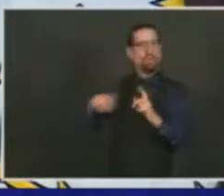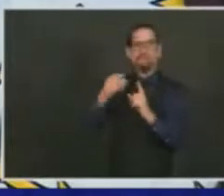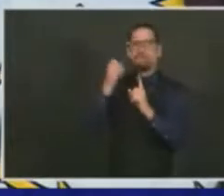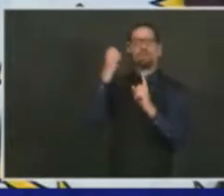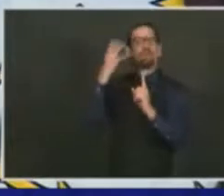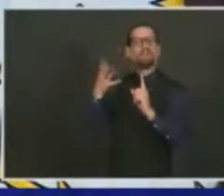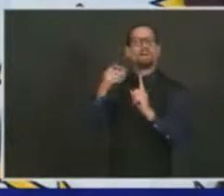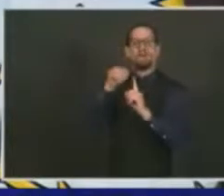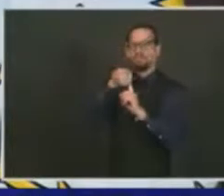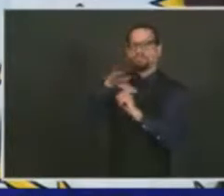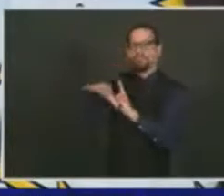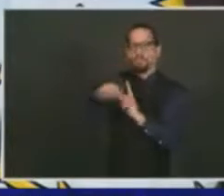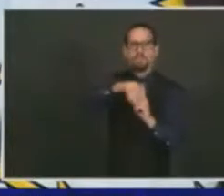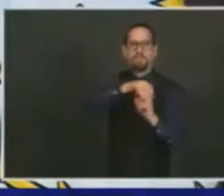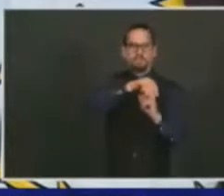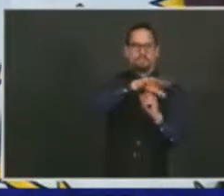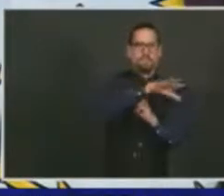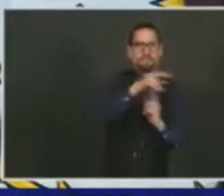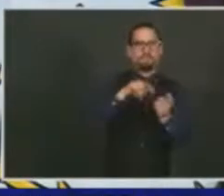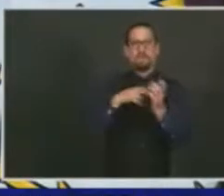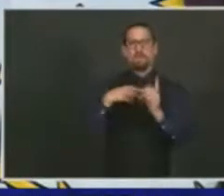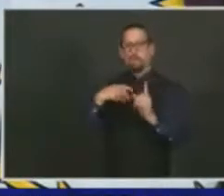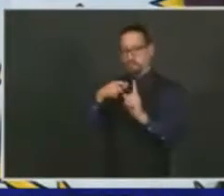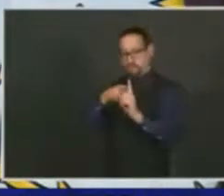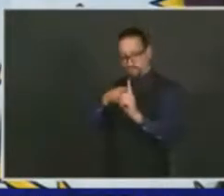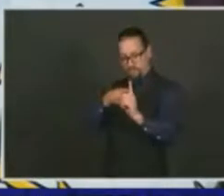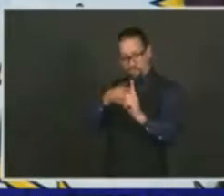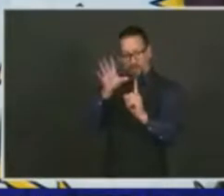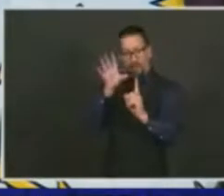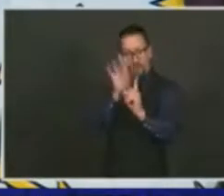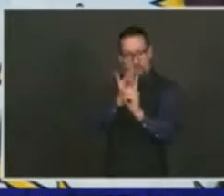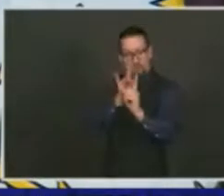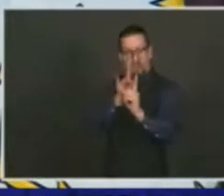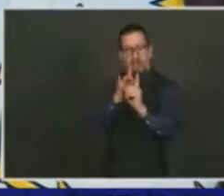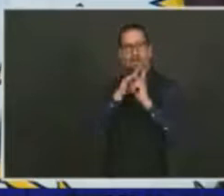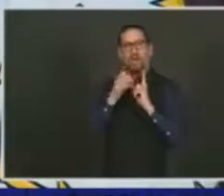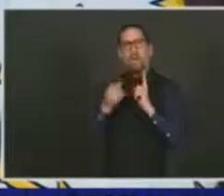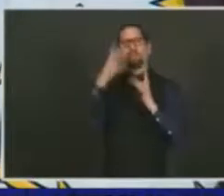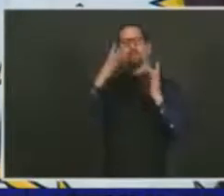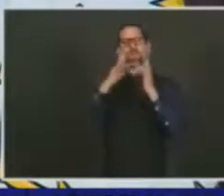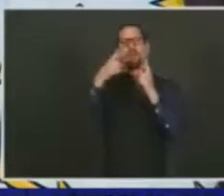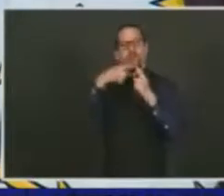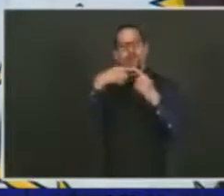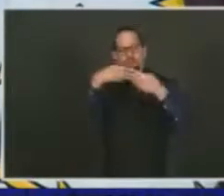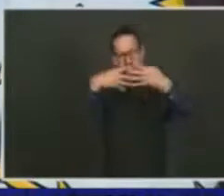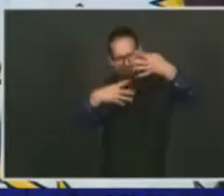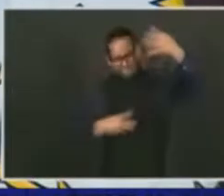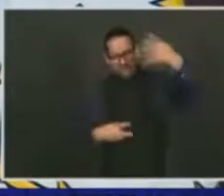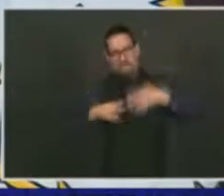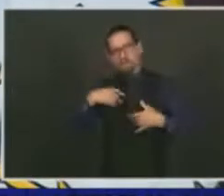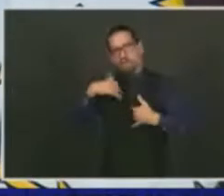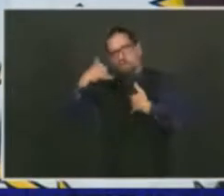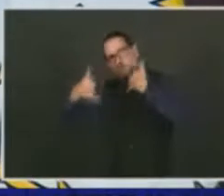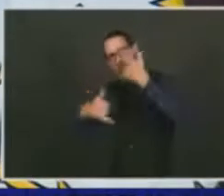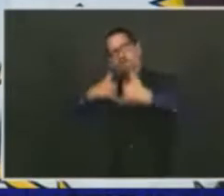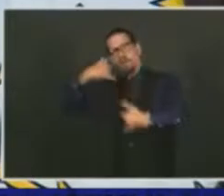So, and that should not be that way right now. If everyone's doing what they're supposed to